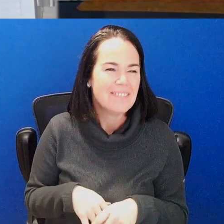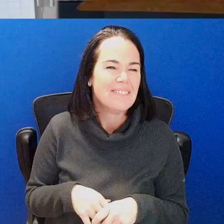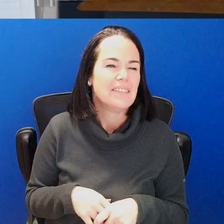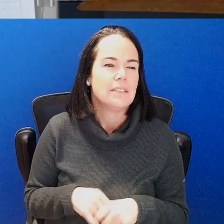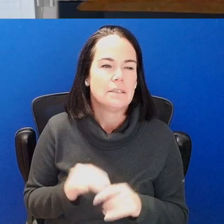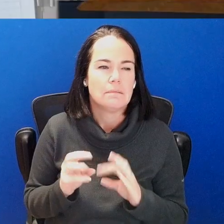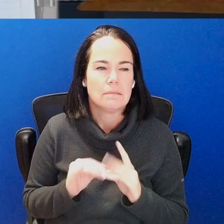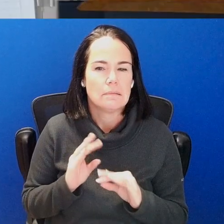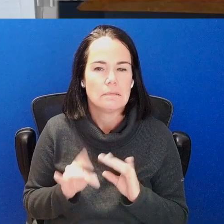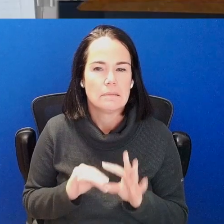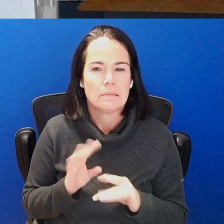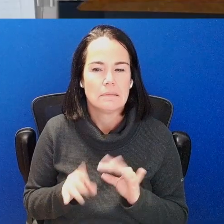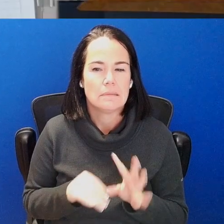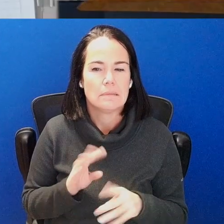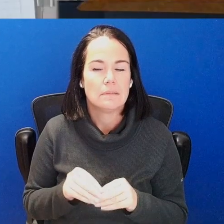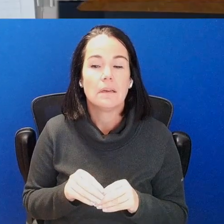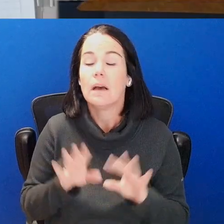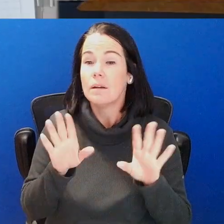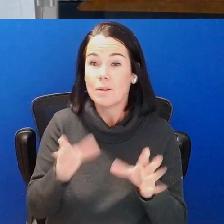It